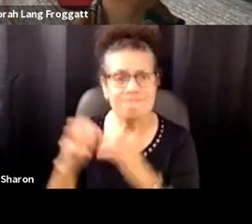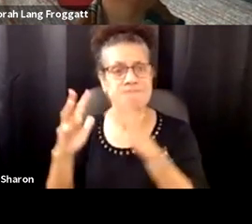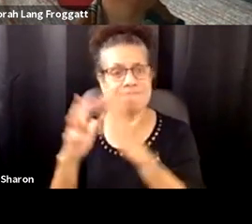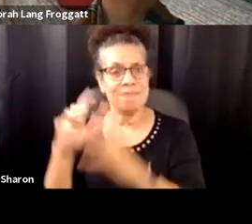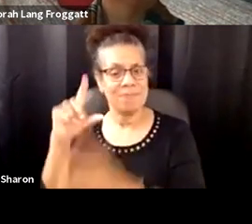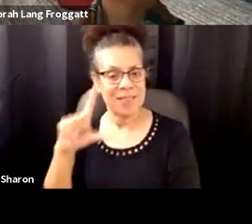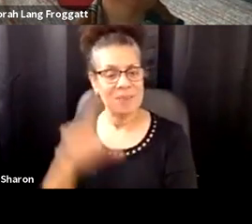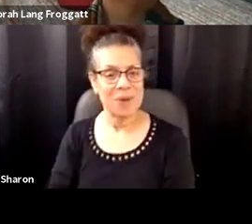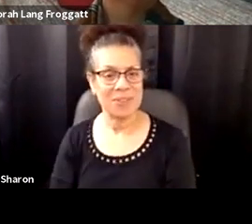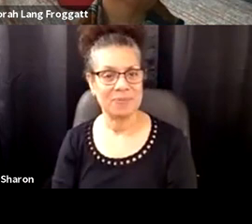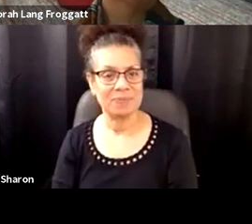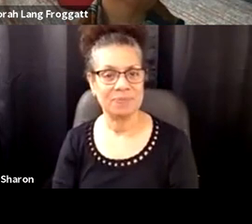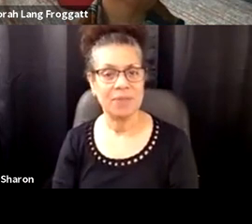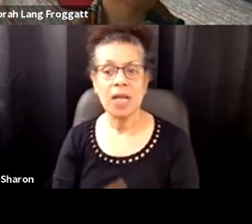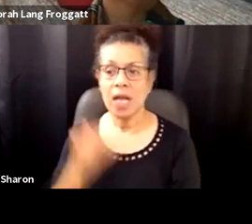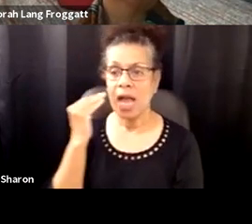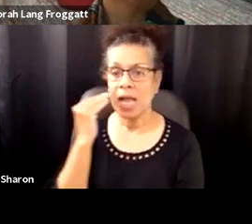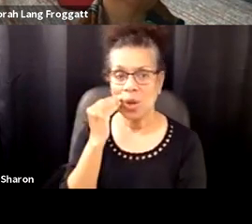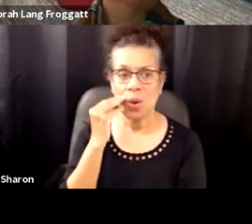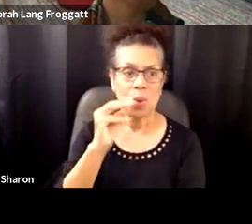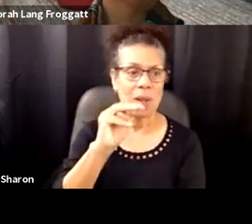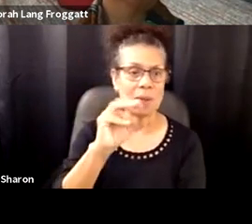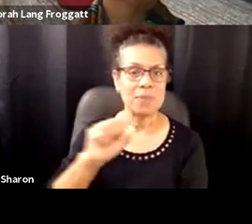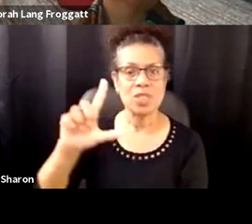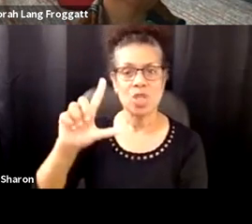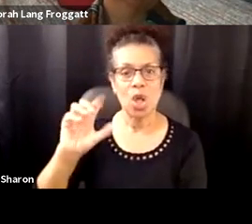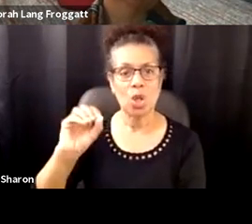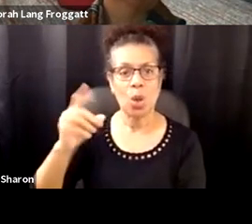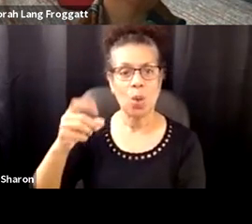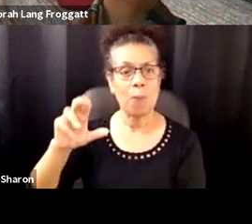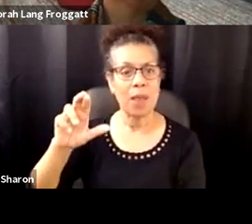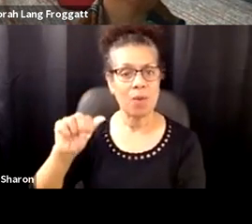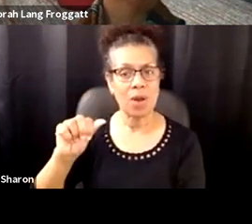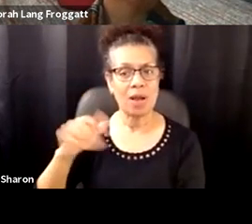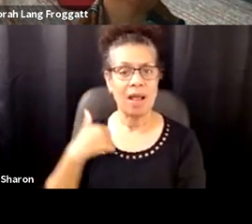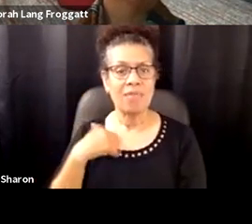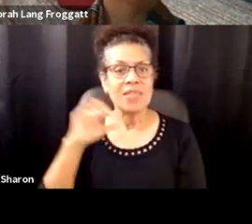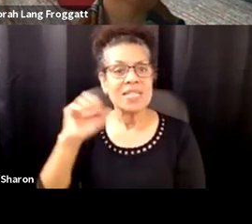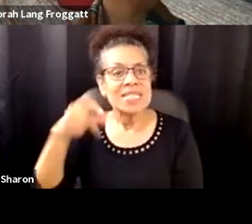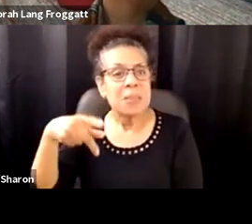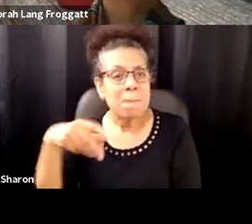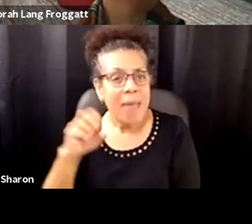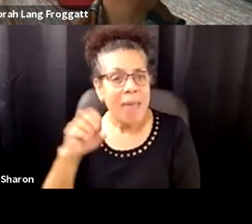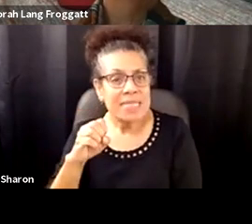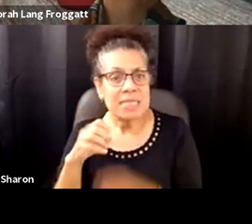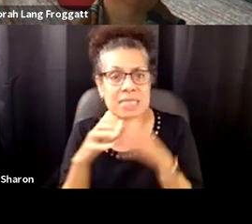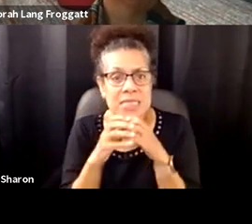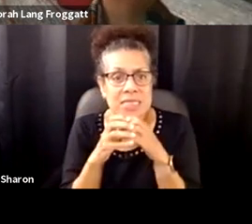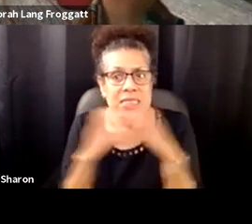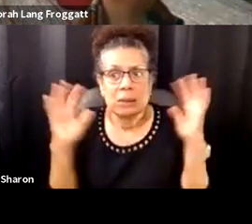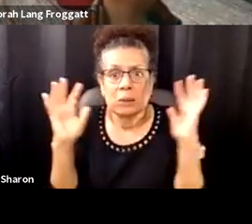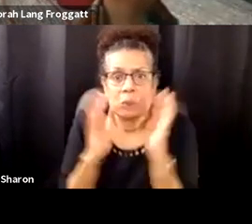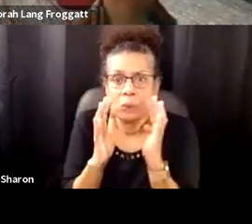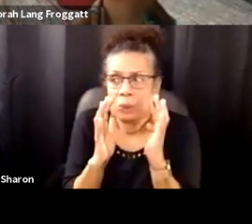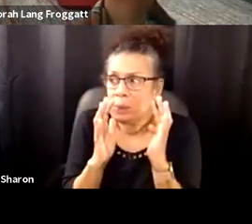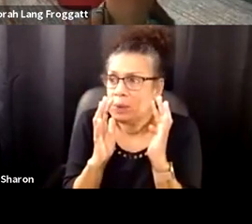know given as ms lapera and others have said the the space issues that schools are facing trying to